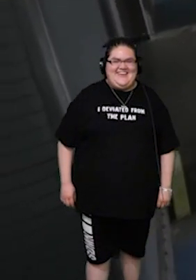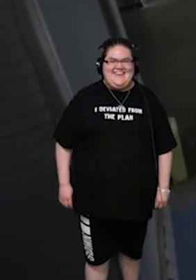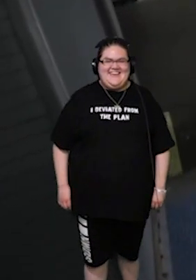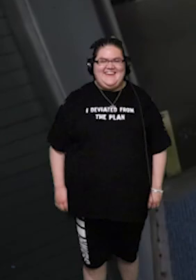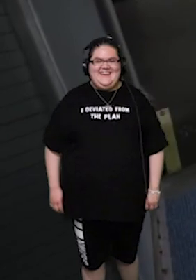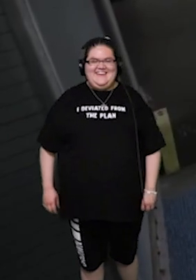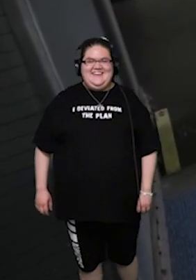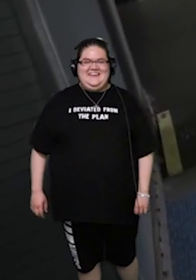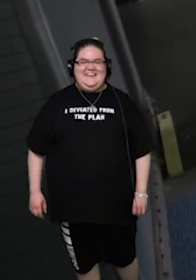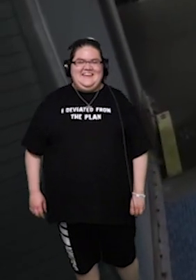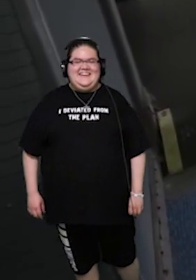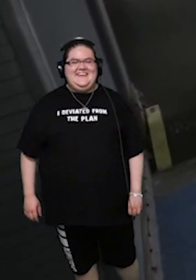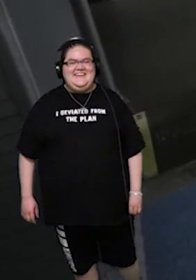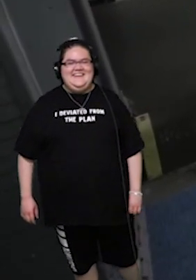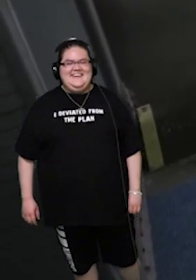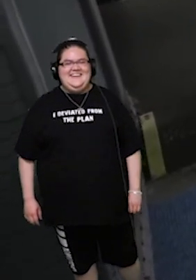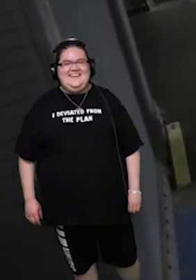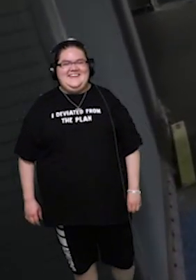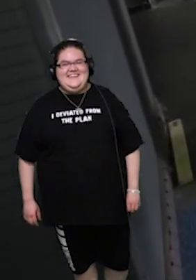JJ.